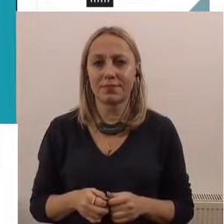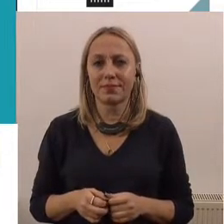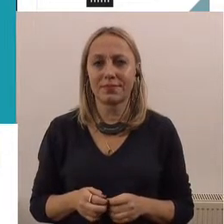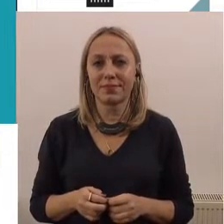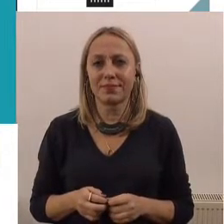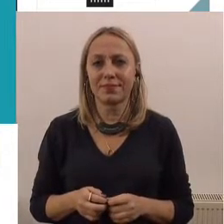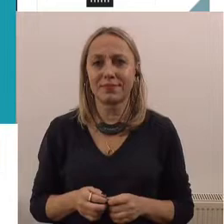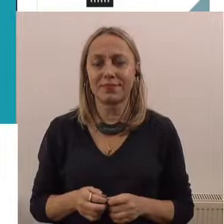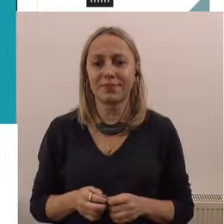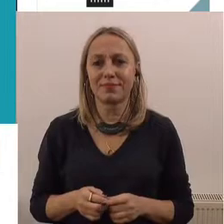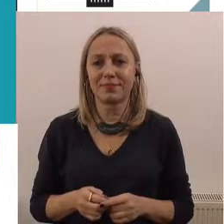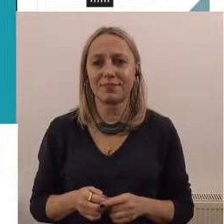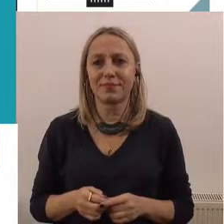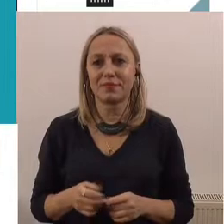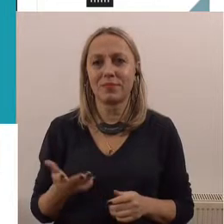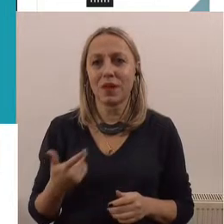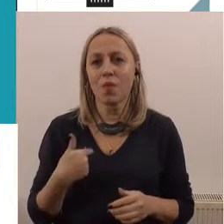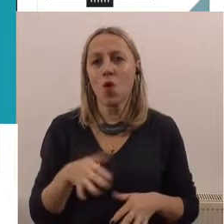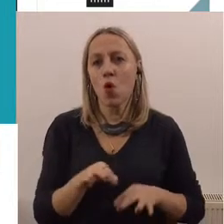editions,